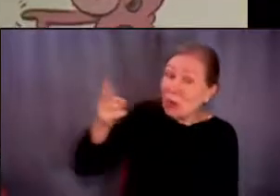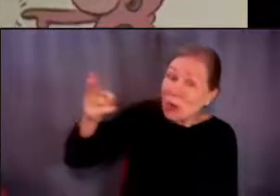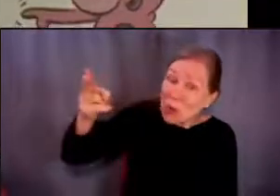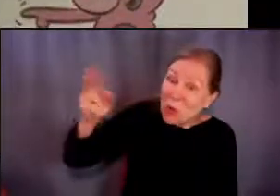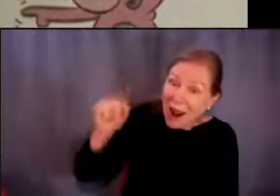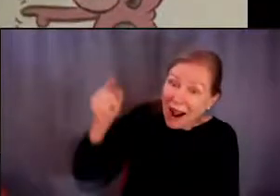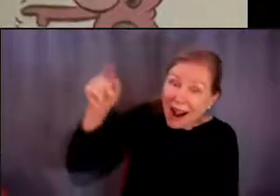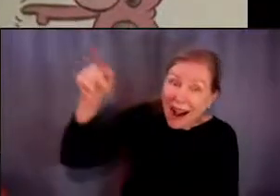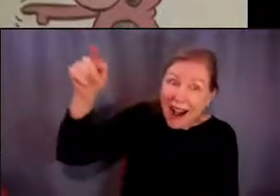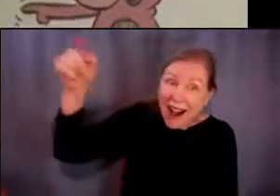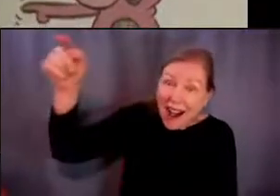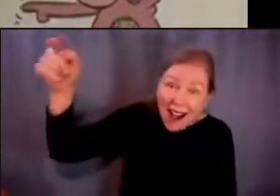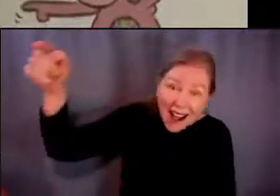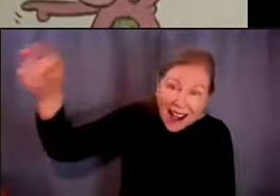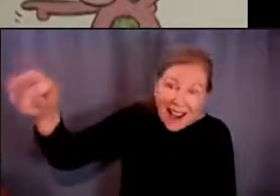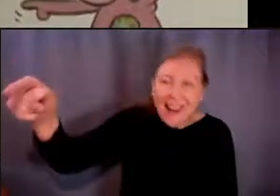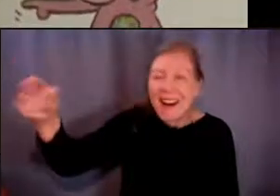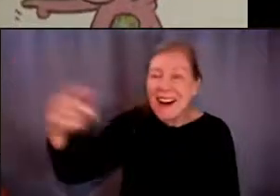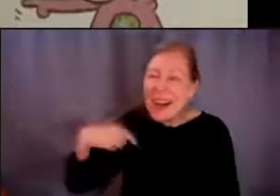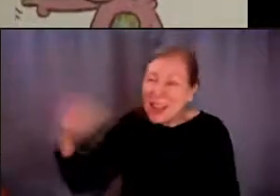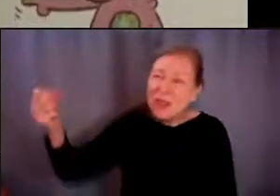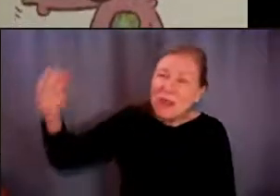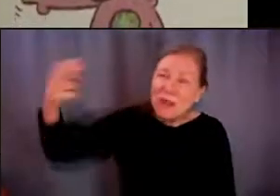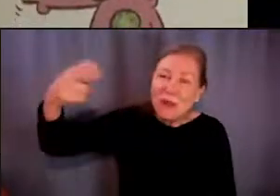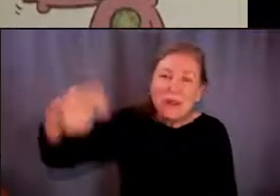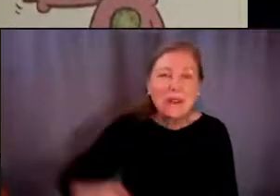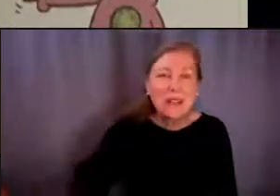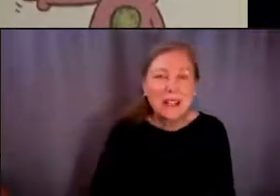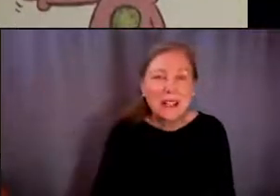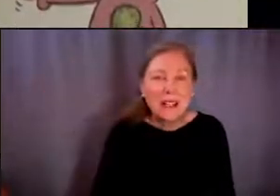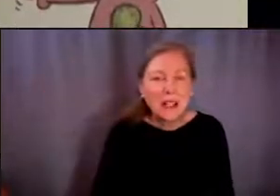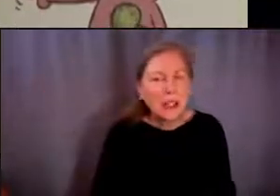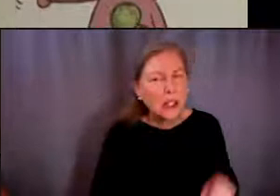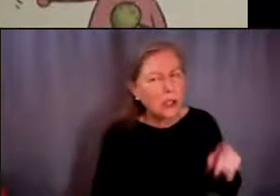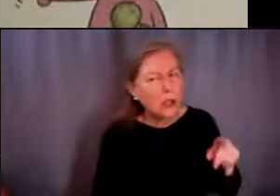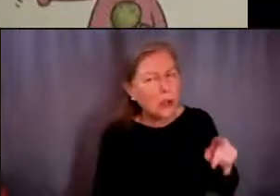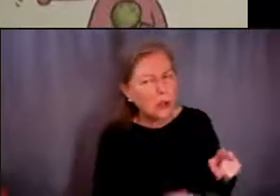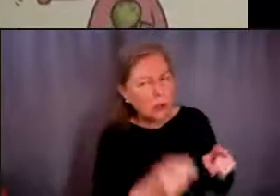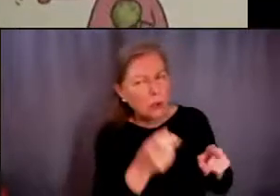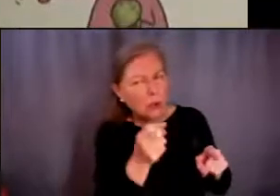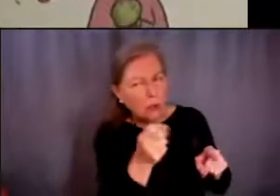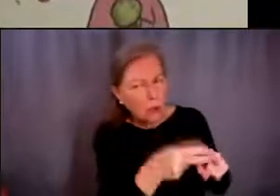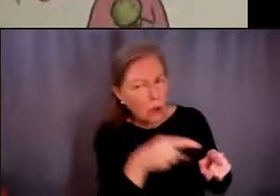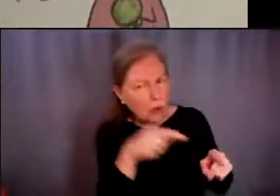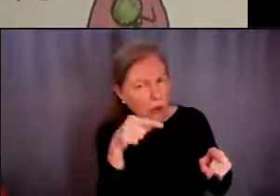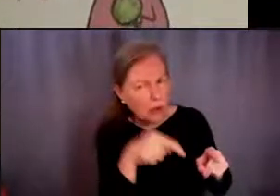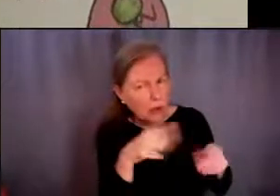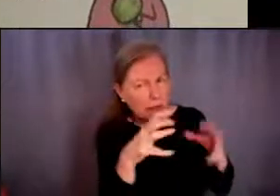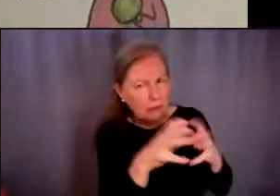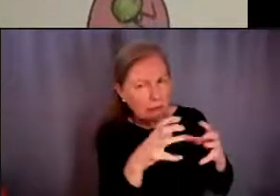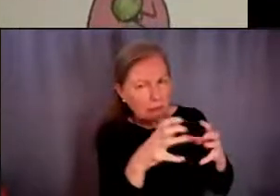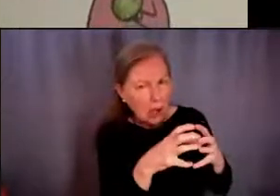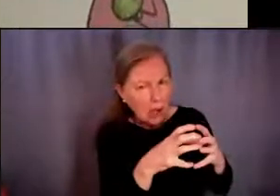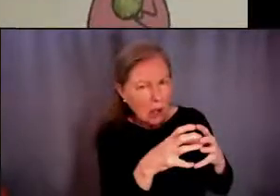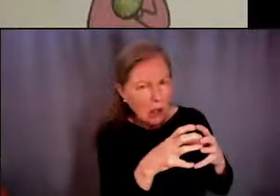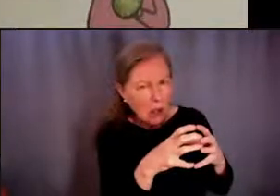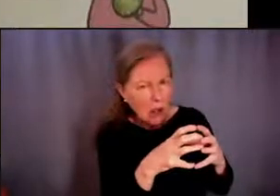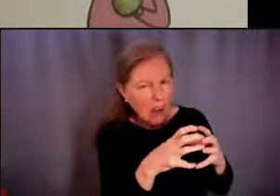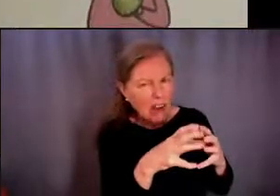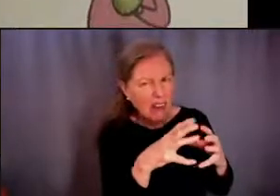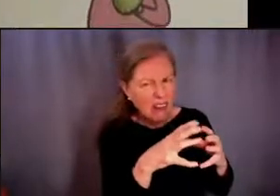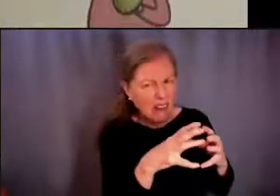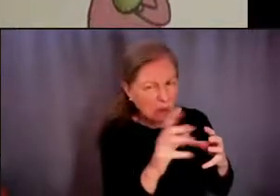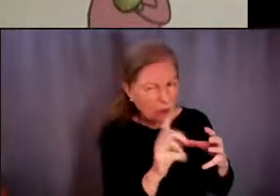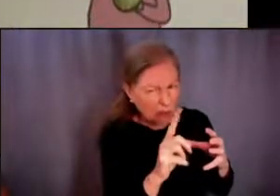it from way over there. You threw this ball from